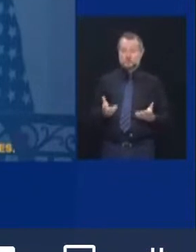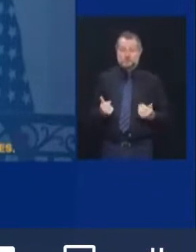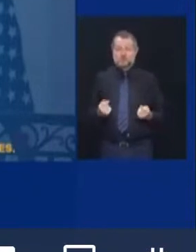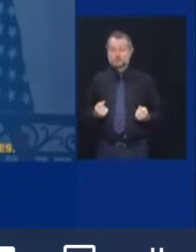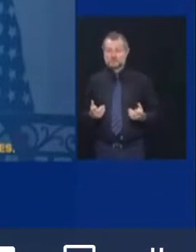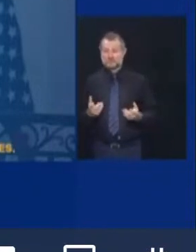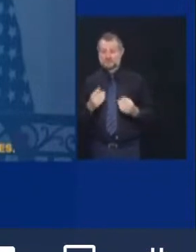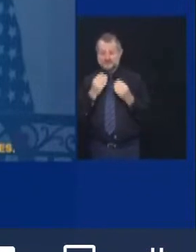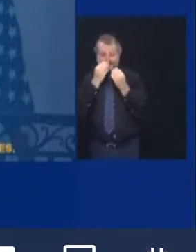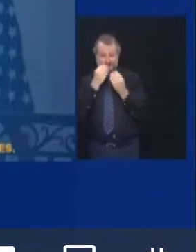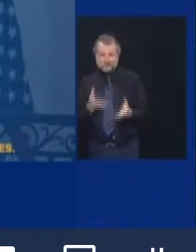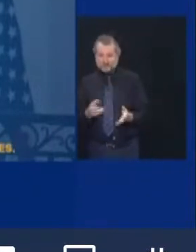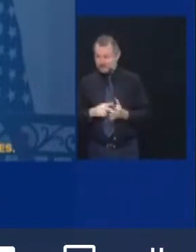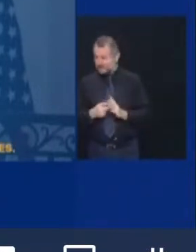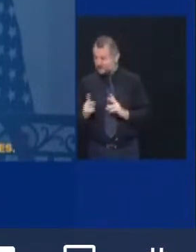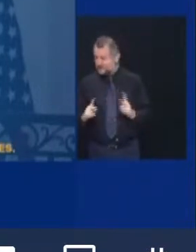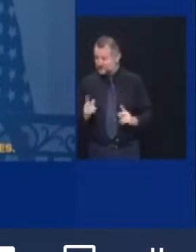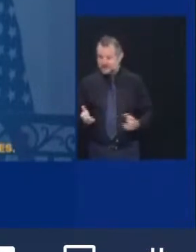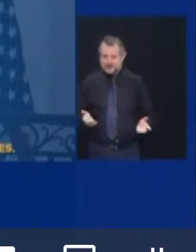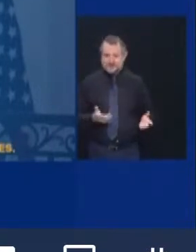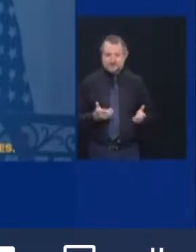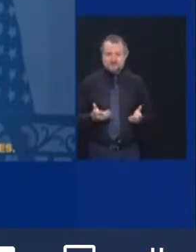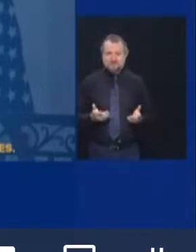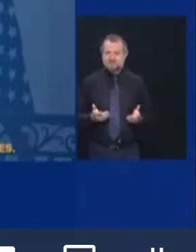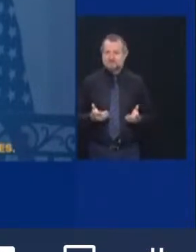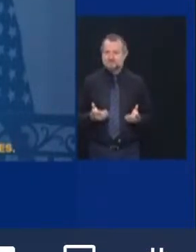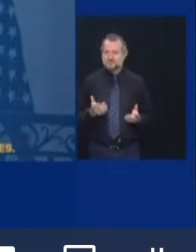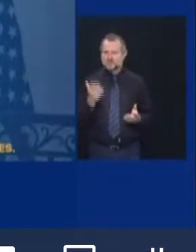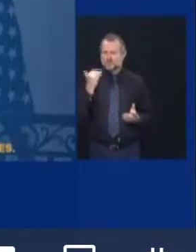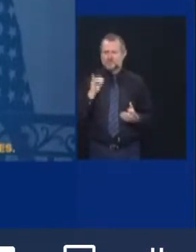saving lives become a political issue?